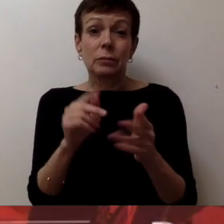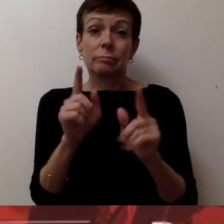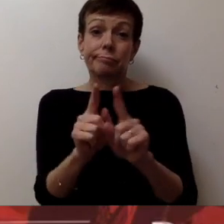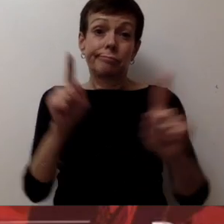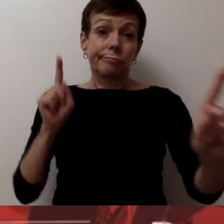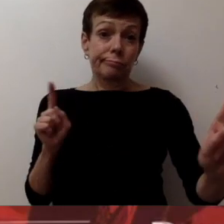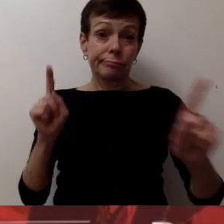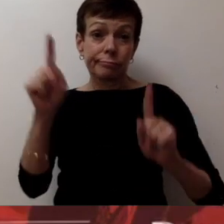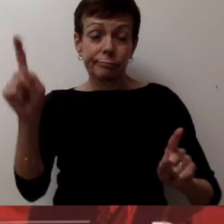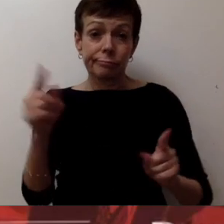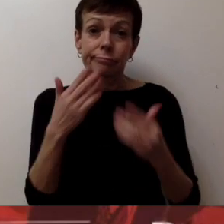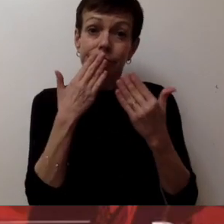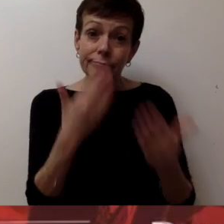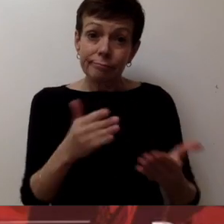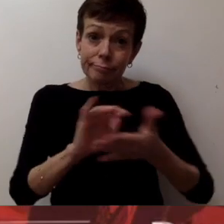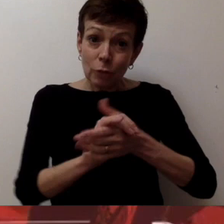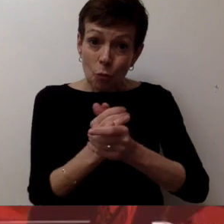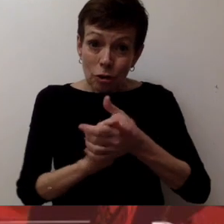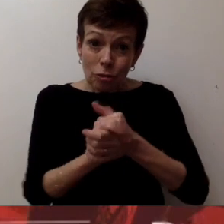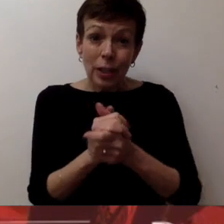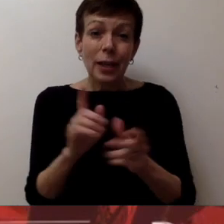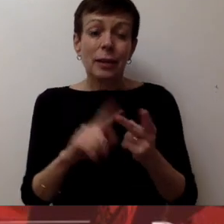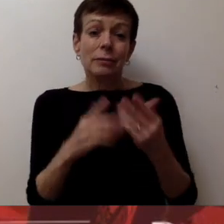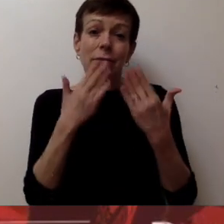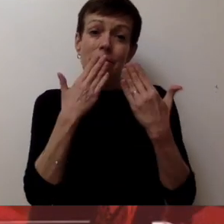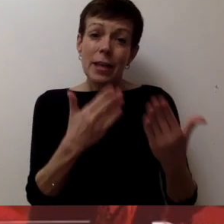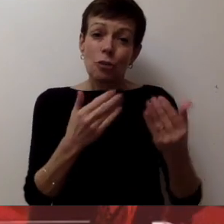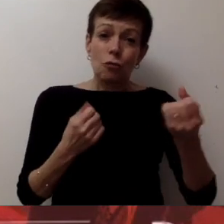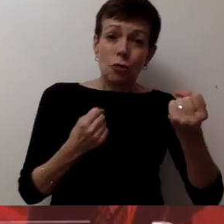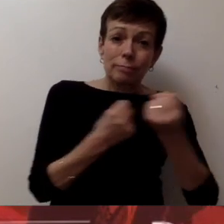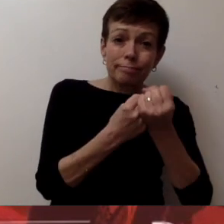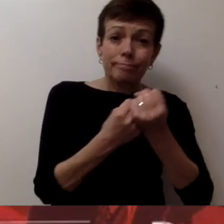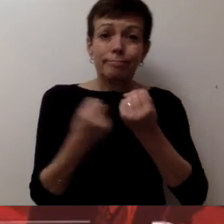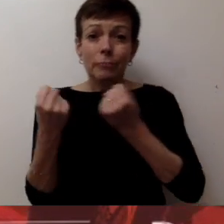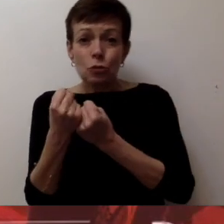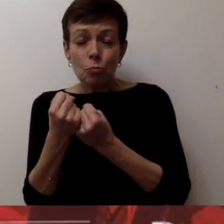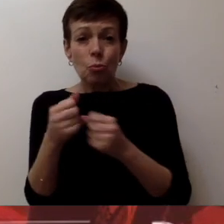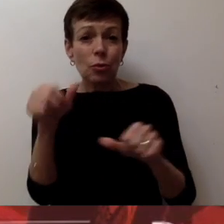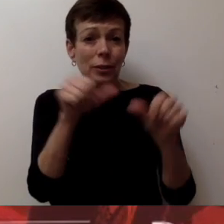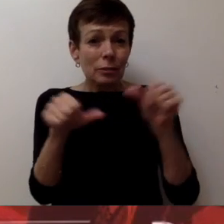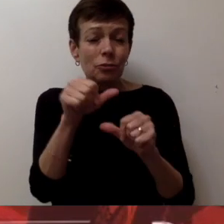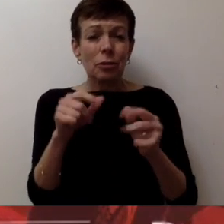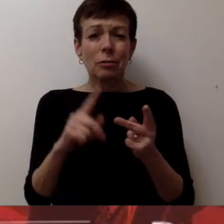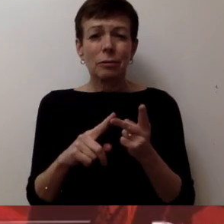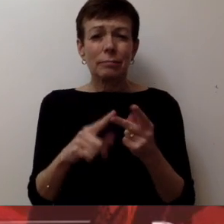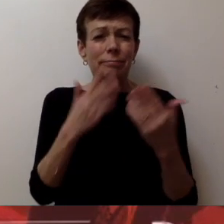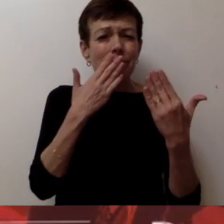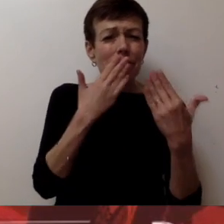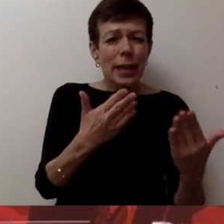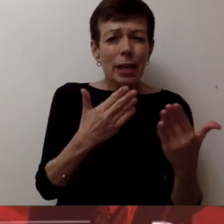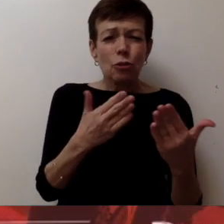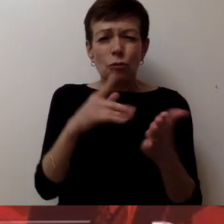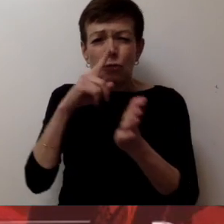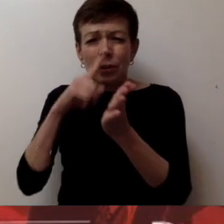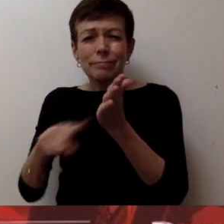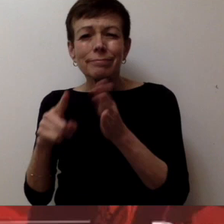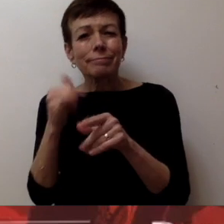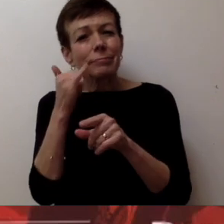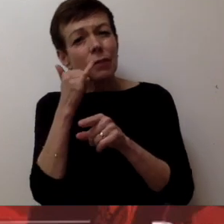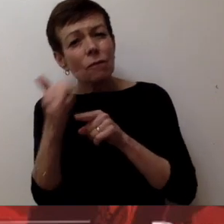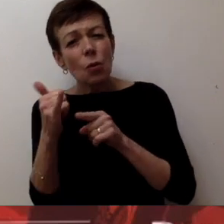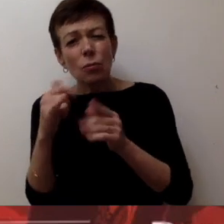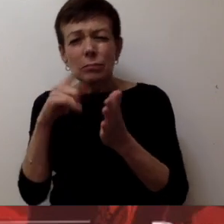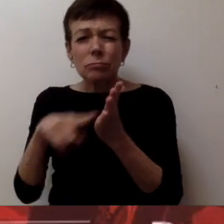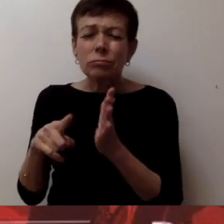Thank you for washing your hands. Thank you for looking out for each other. Thank you for checking in with each other to help ensure that nobody